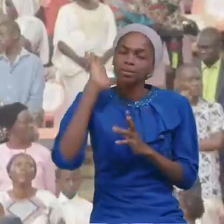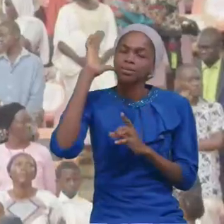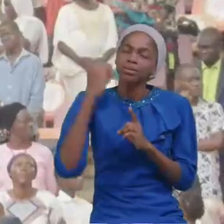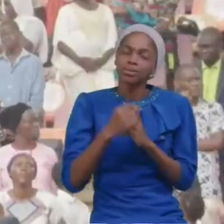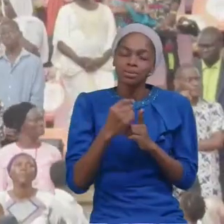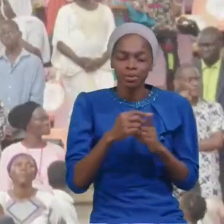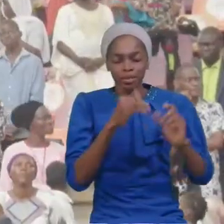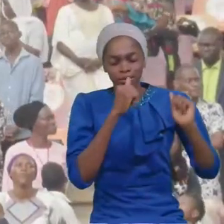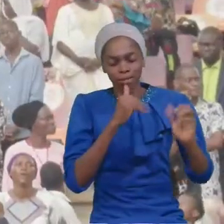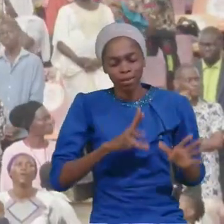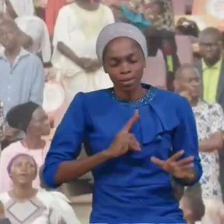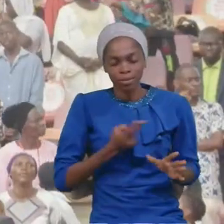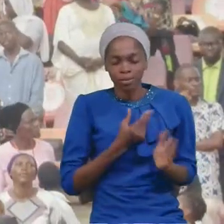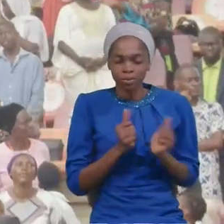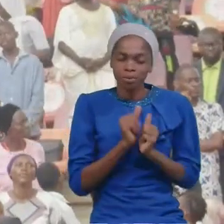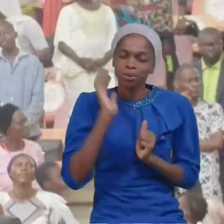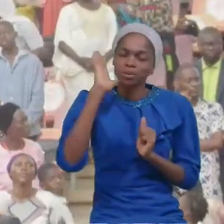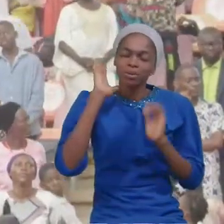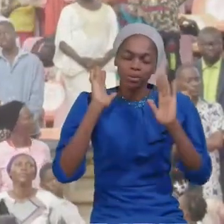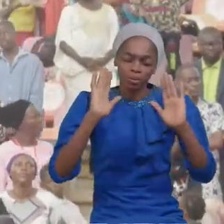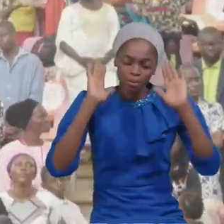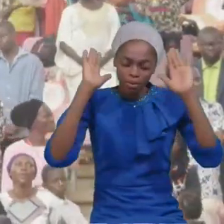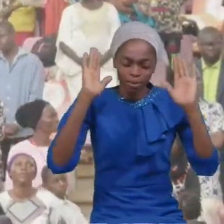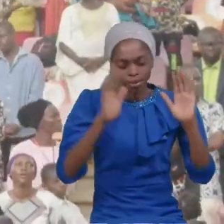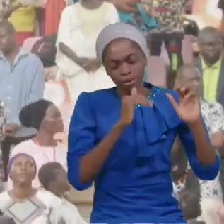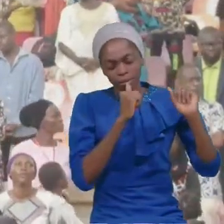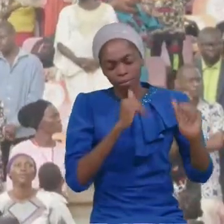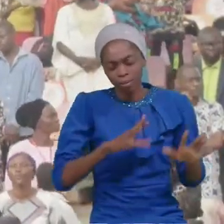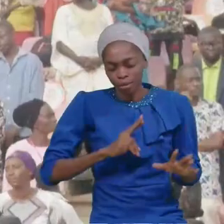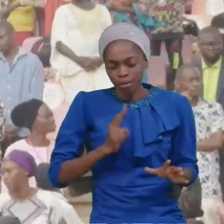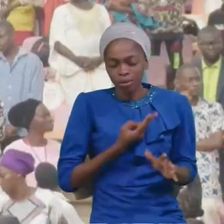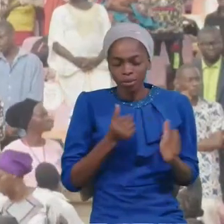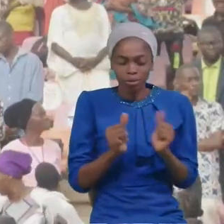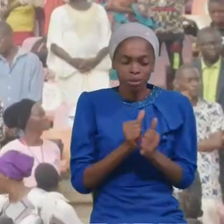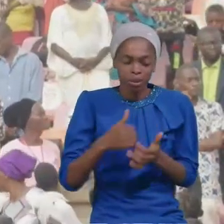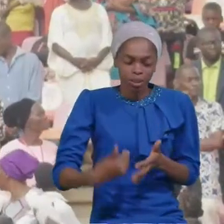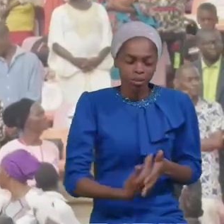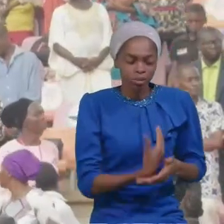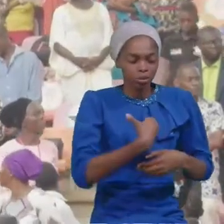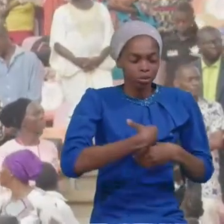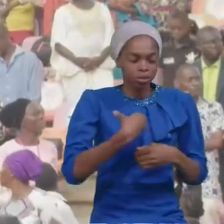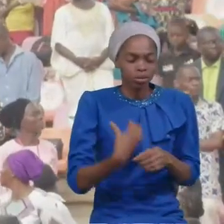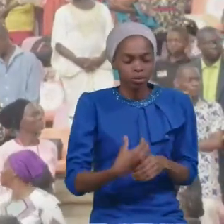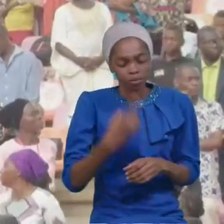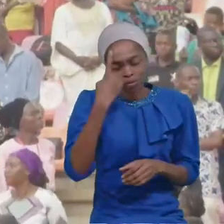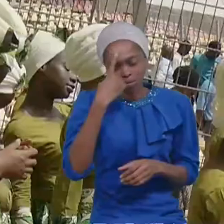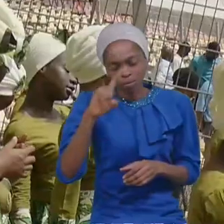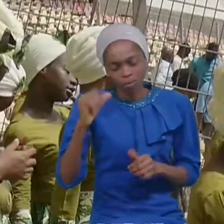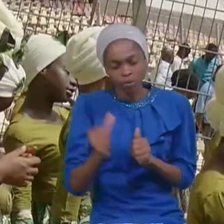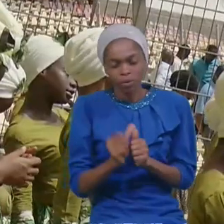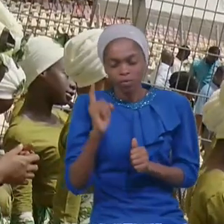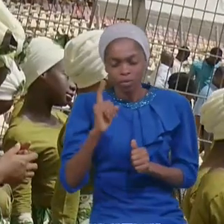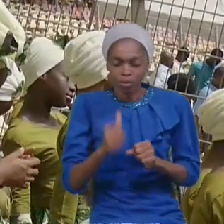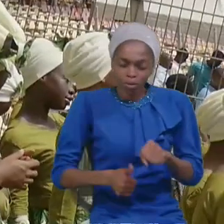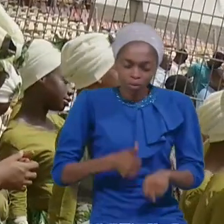for everyone. Confirm it, O Lord. In Jesus' name, I pray.